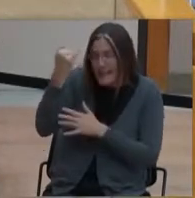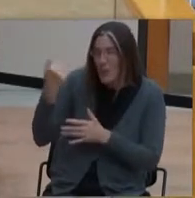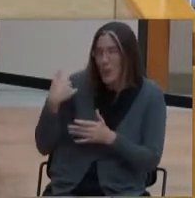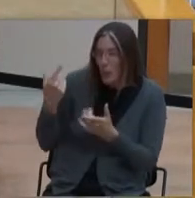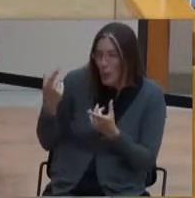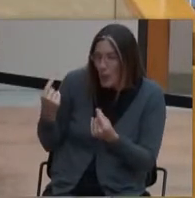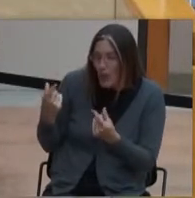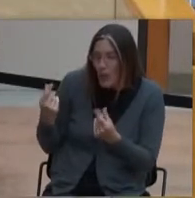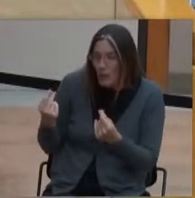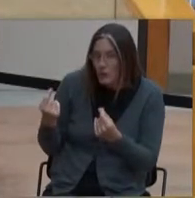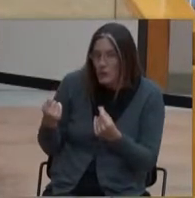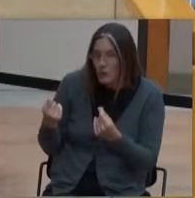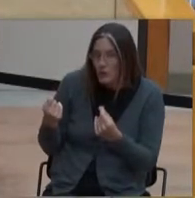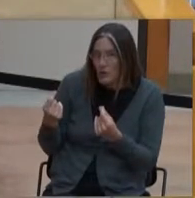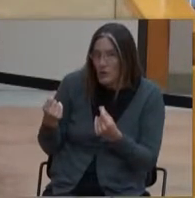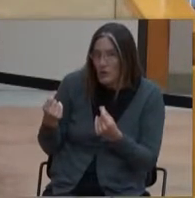about